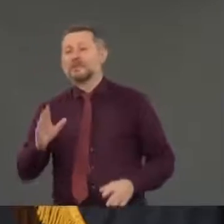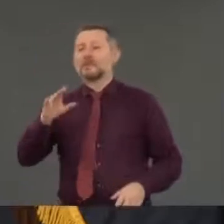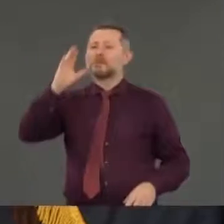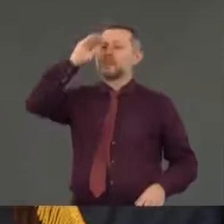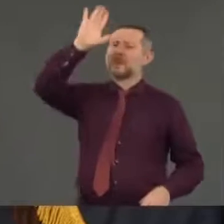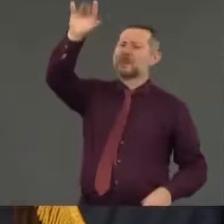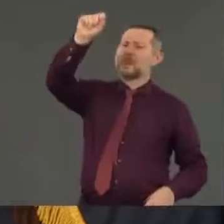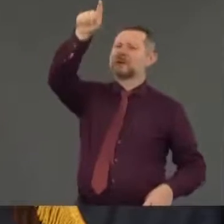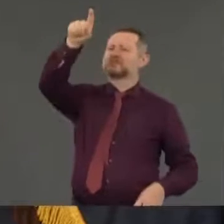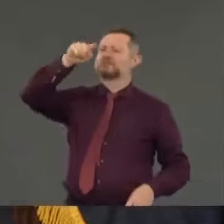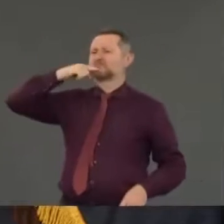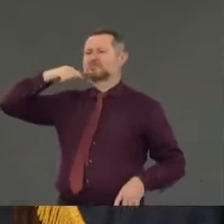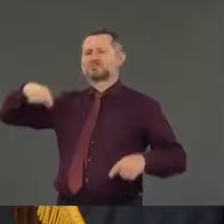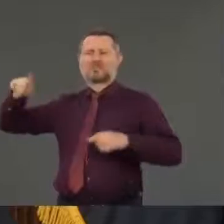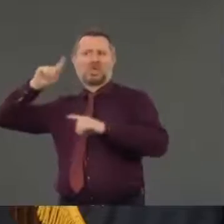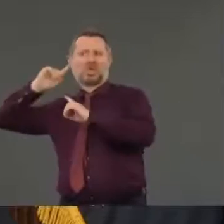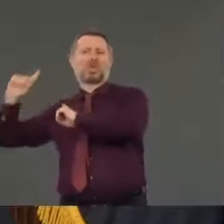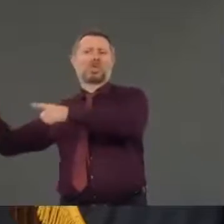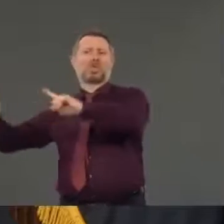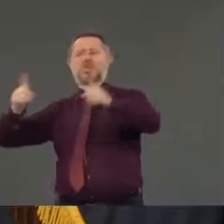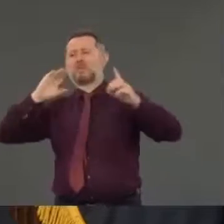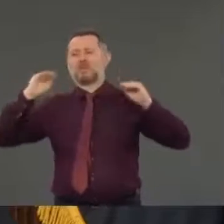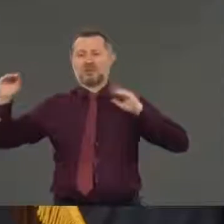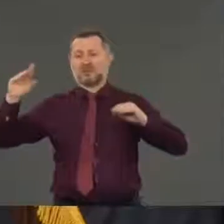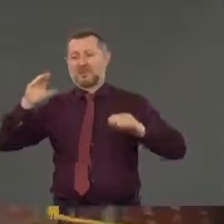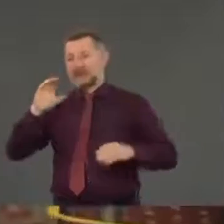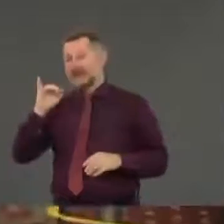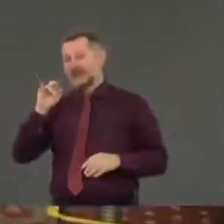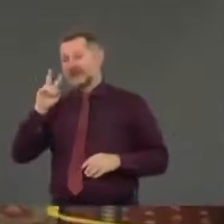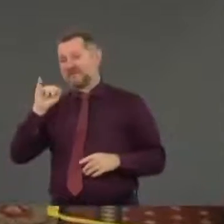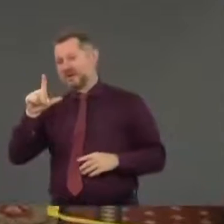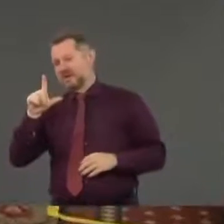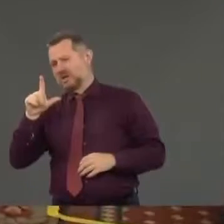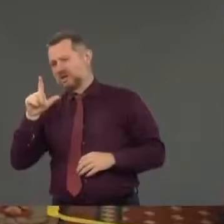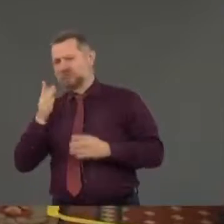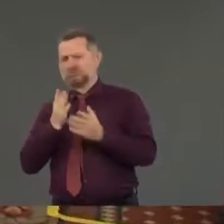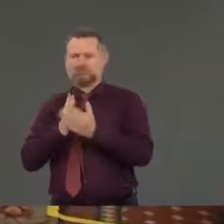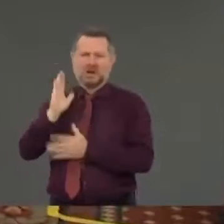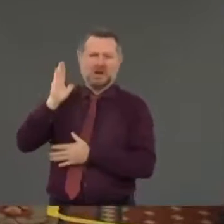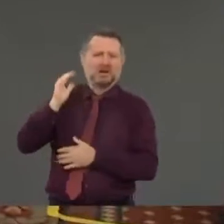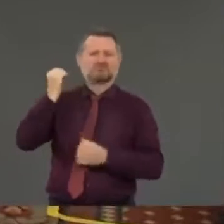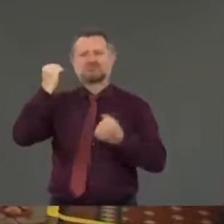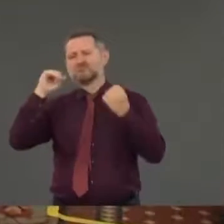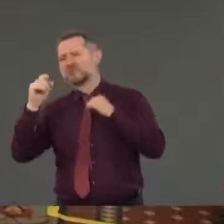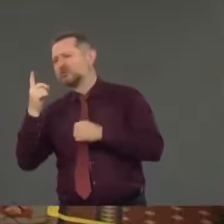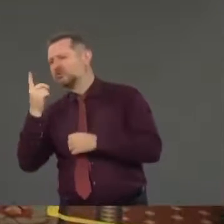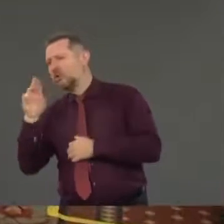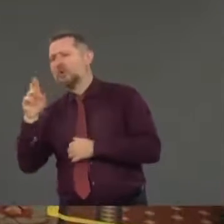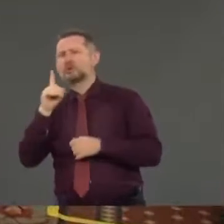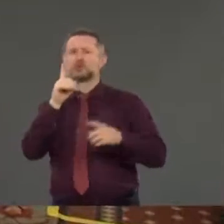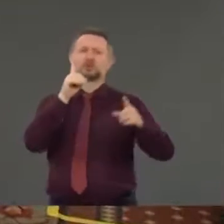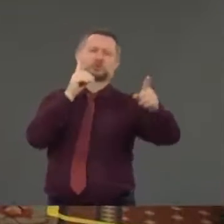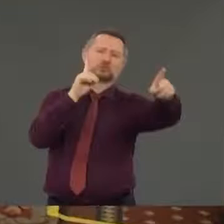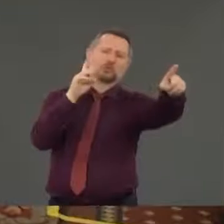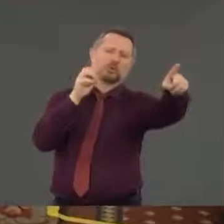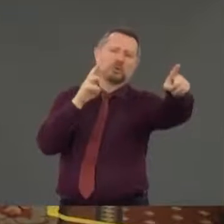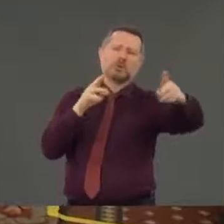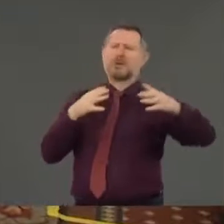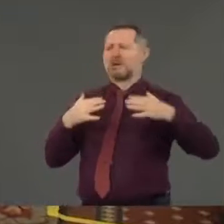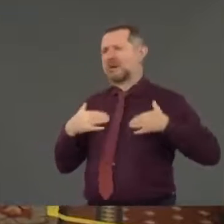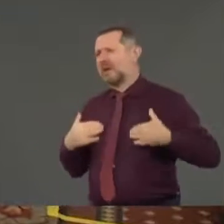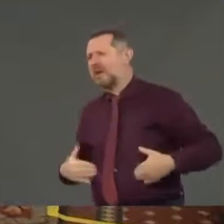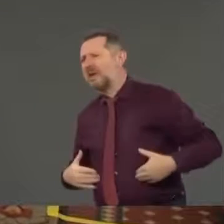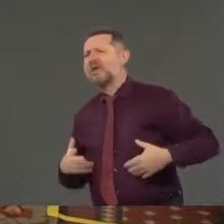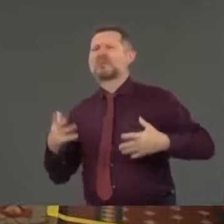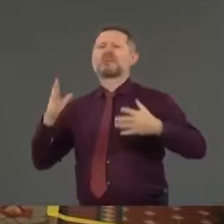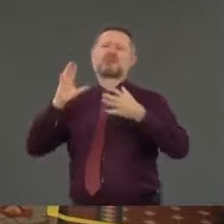listening to, in a similar way to what you do with Dr. Zucker, their Department of Health Commissioner, so they don't really have independent thoughts. They're saying this